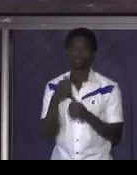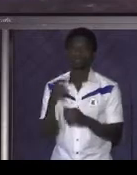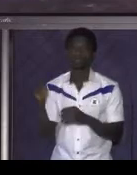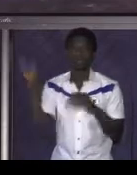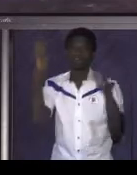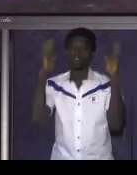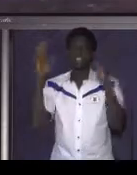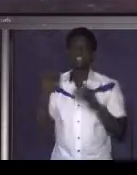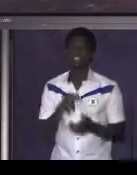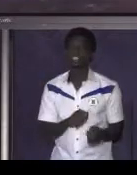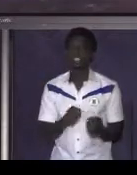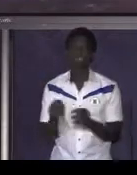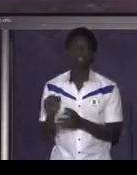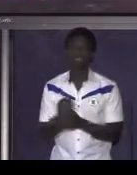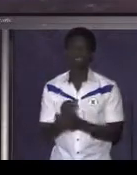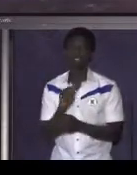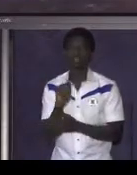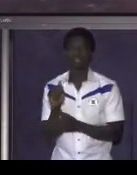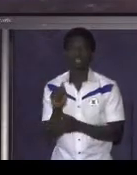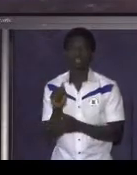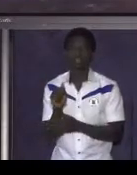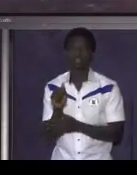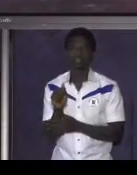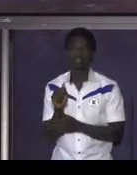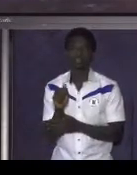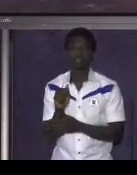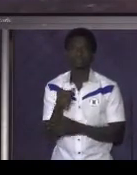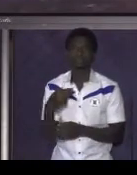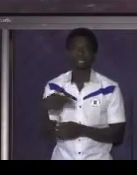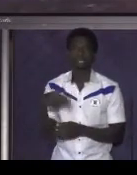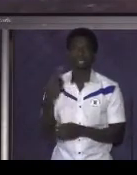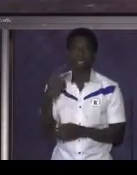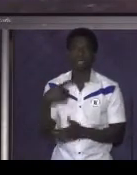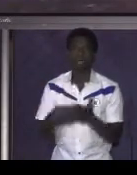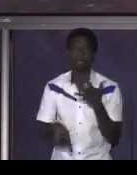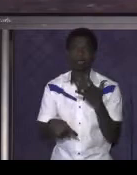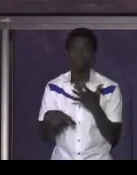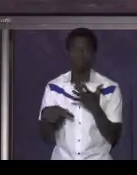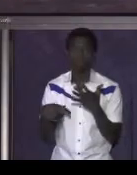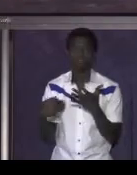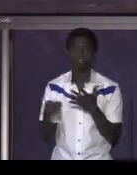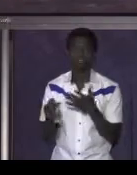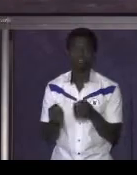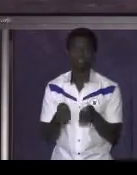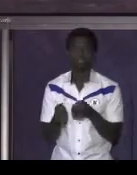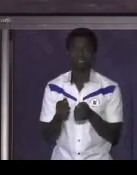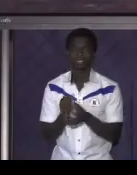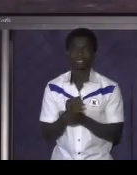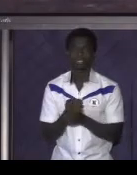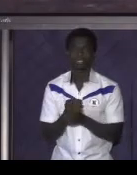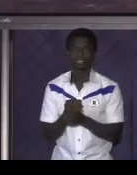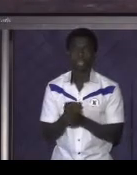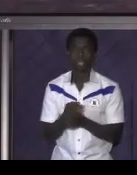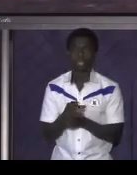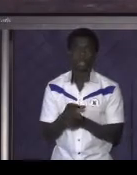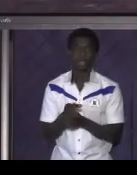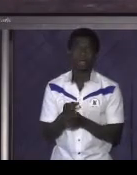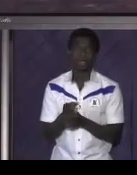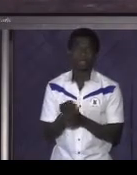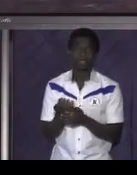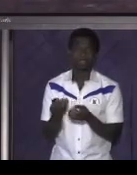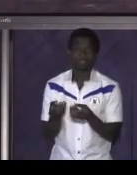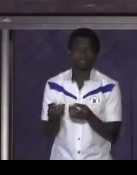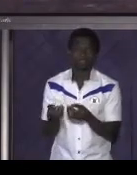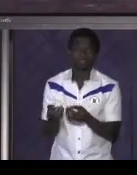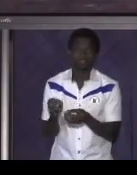air transportation? A. High cost of maintaining planes. B. Inadequate number of